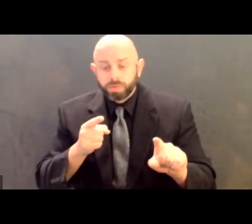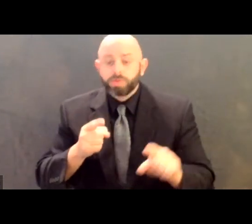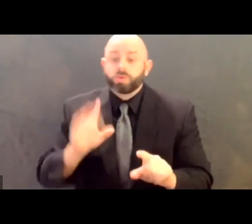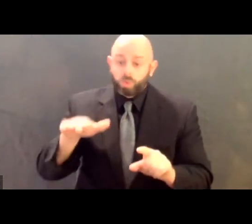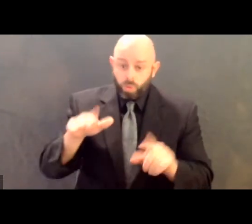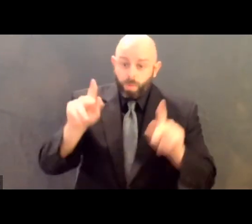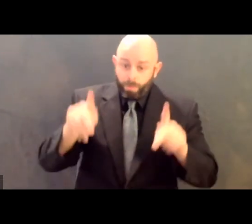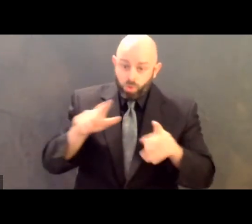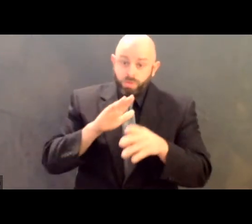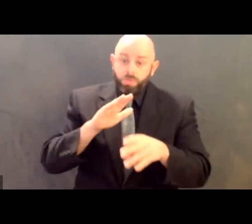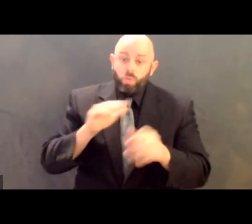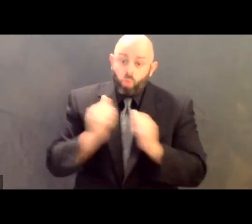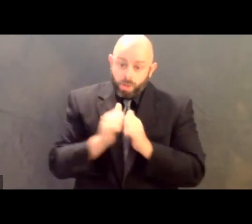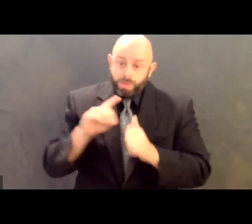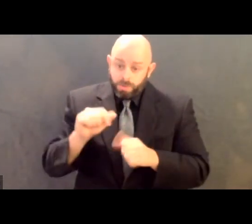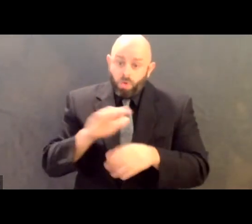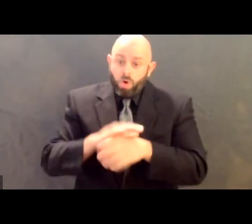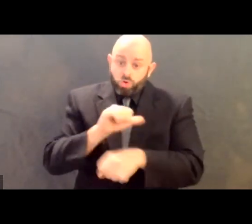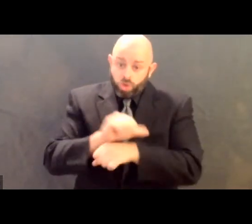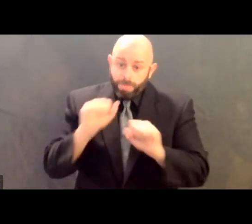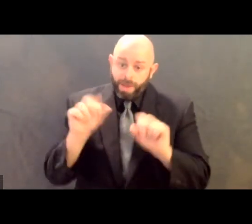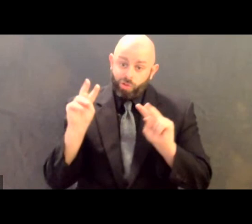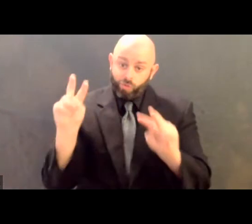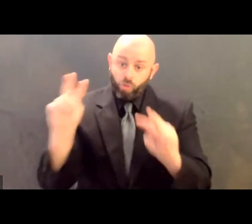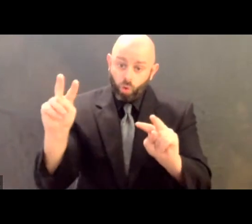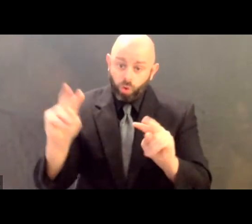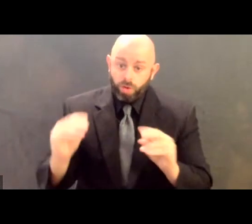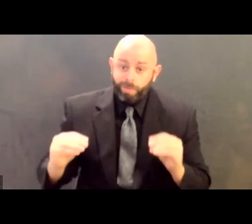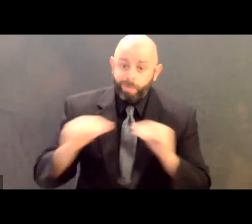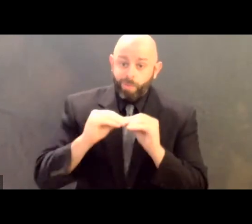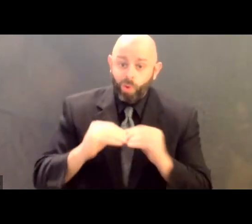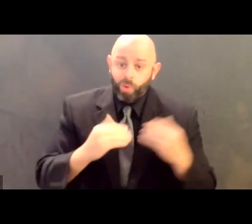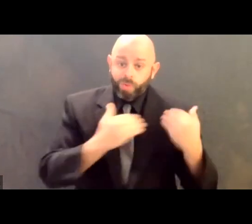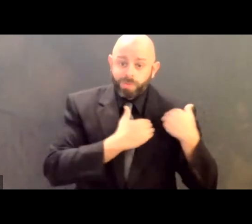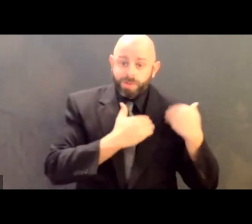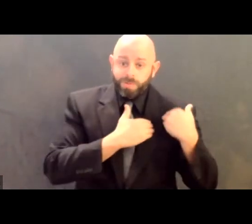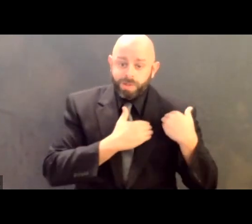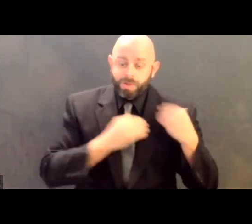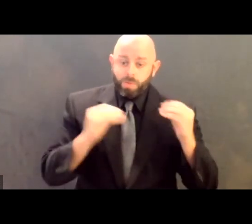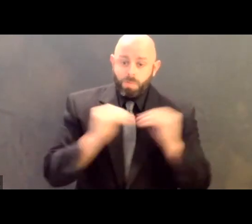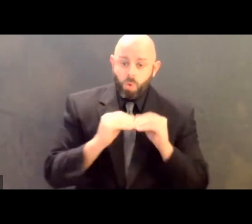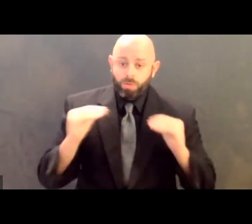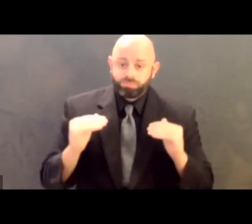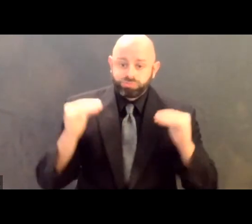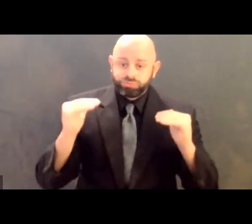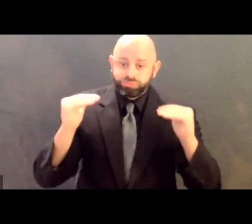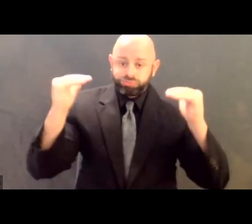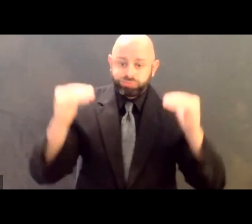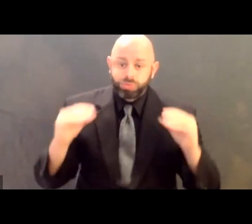can look forward to perhaps more responsibility, maybe higher pay